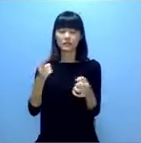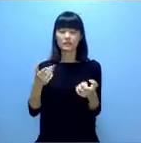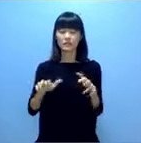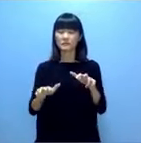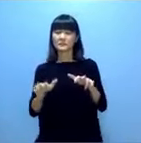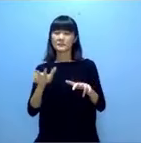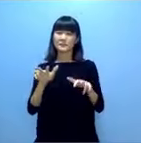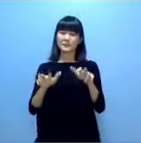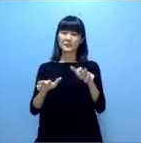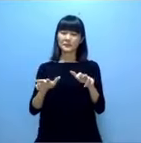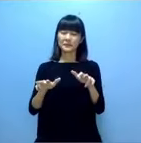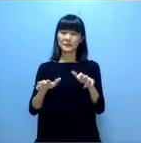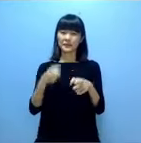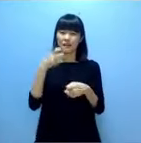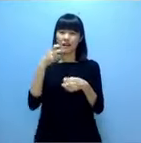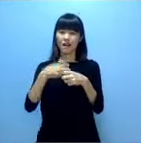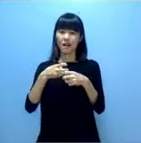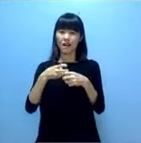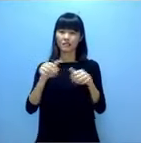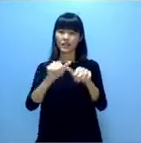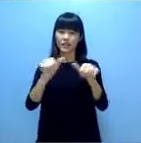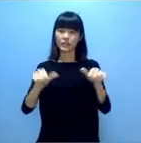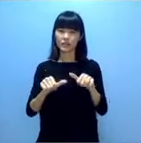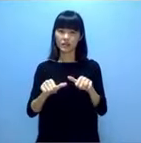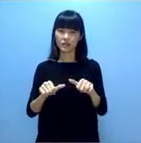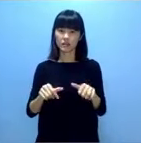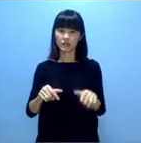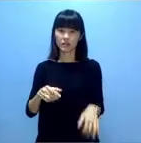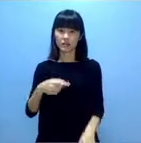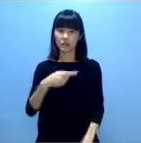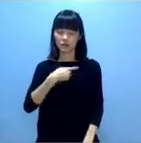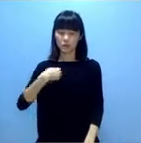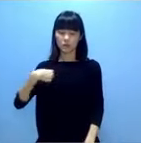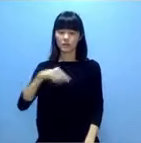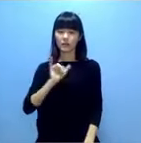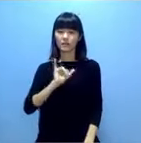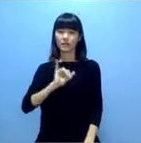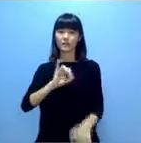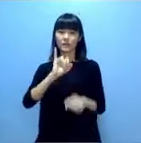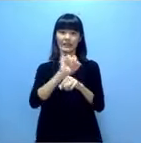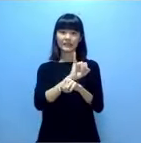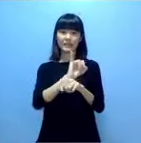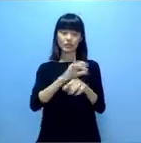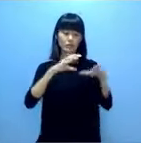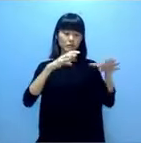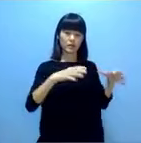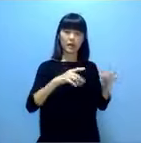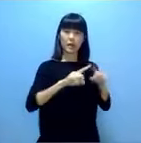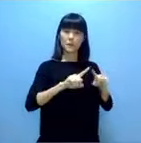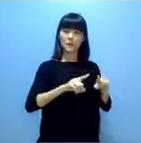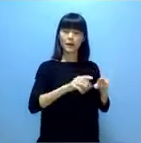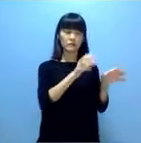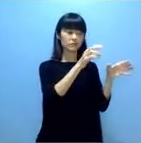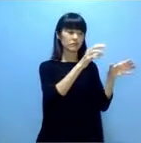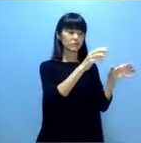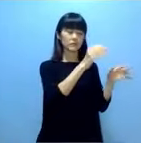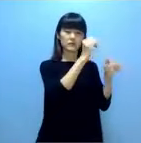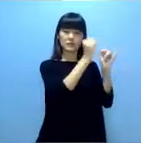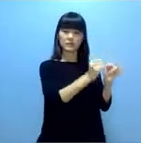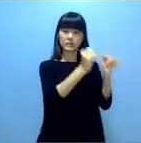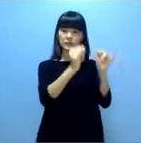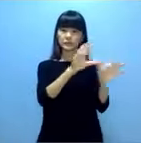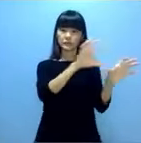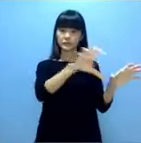area, because by ourselves we are considered like an industry, but yet each of us are also connected to